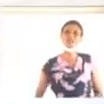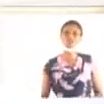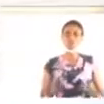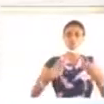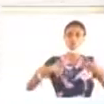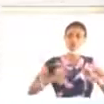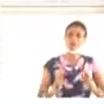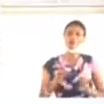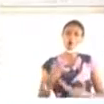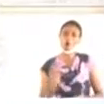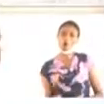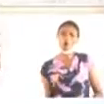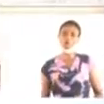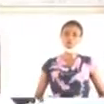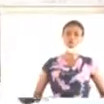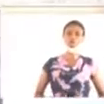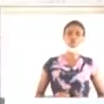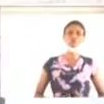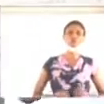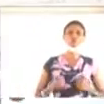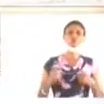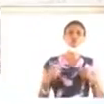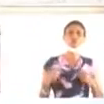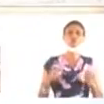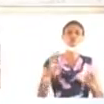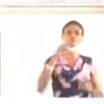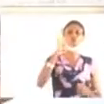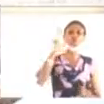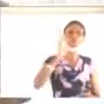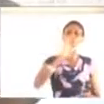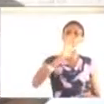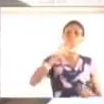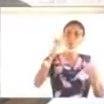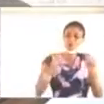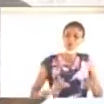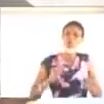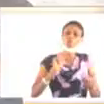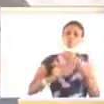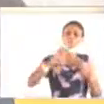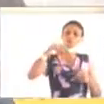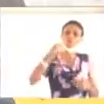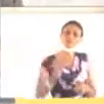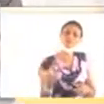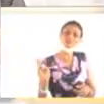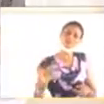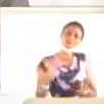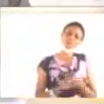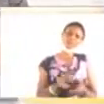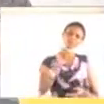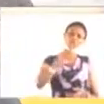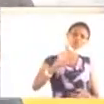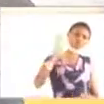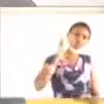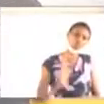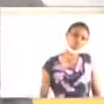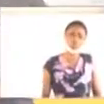a building, and they have people, even in the church, they give testimony and you see